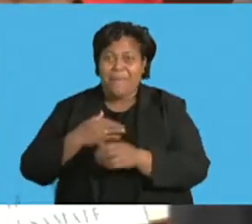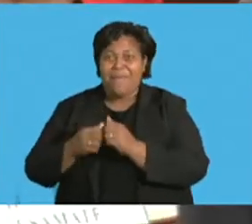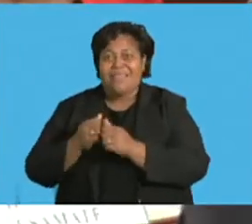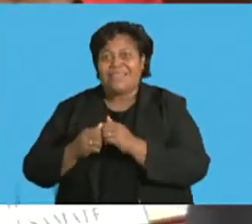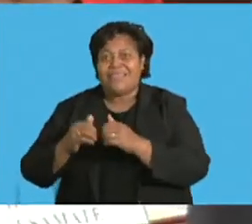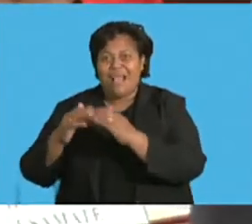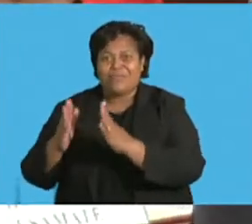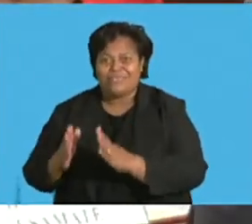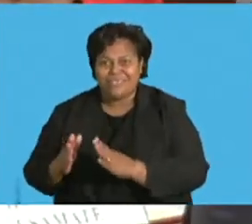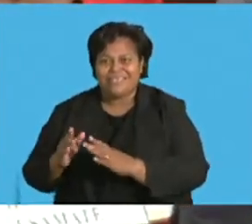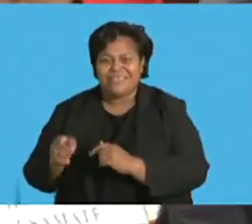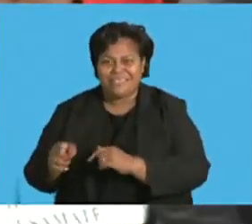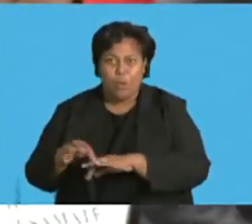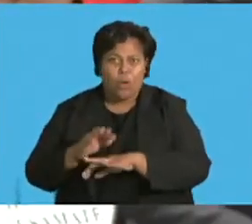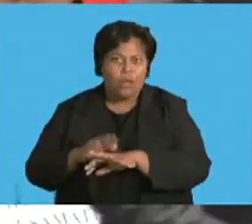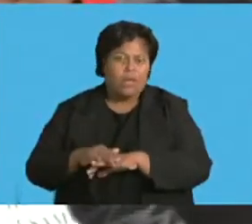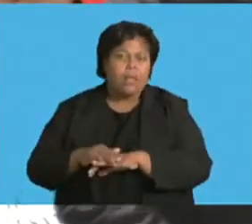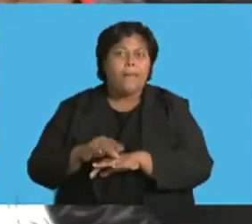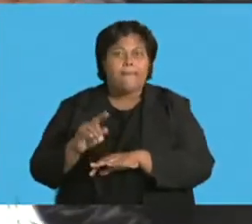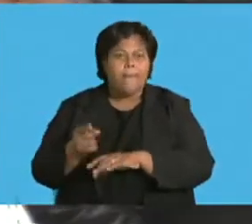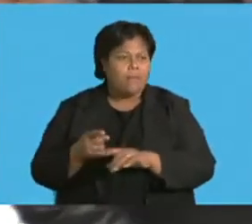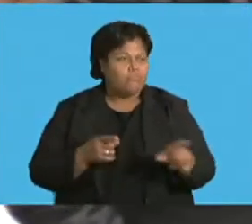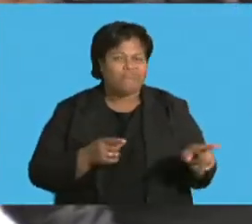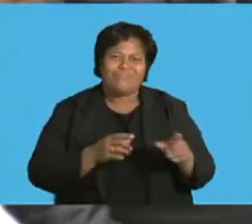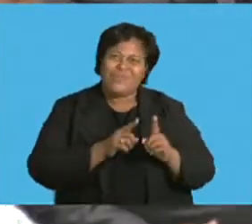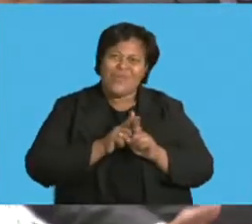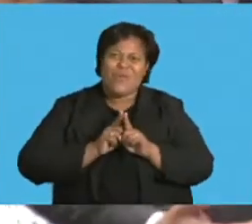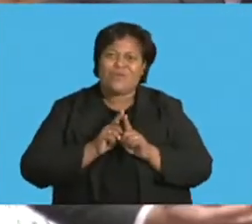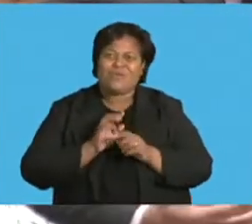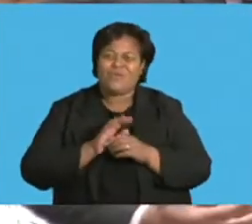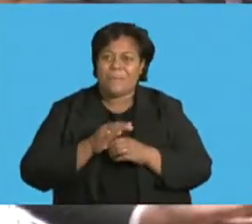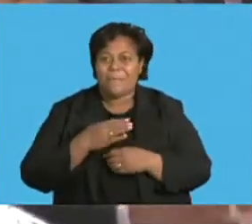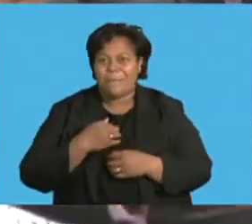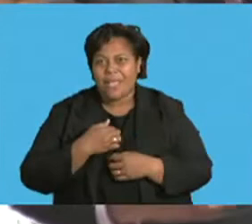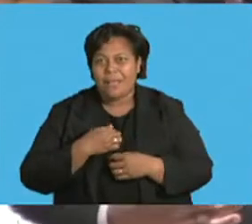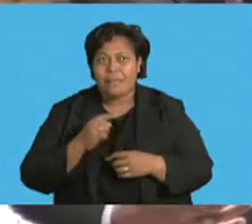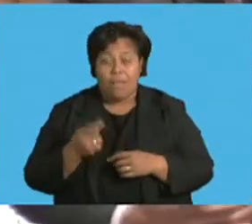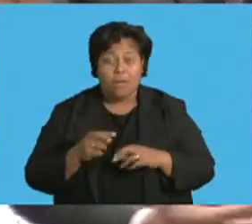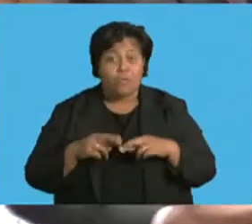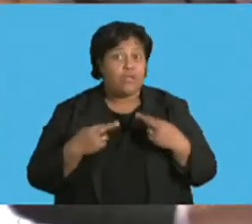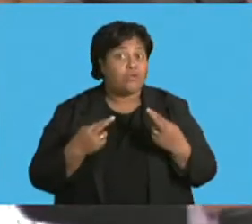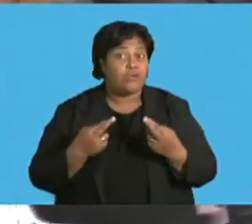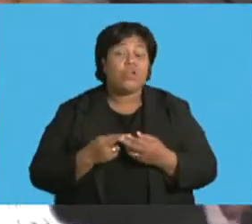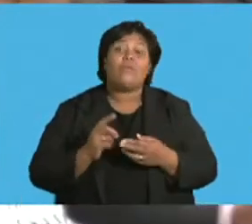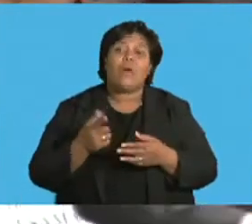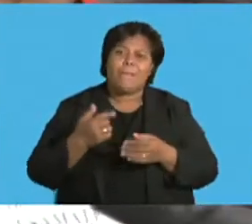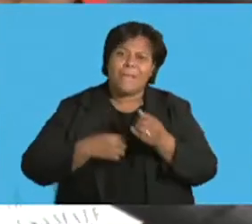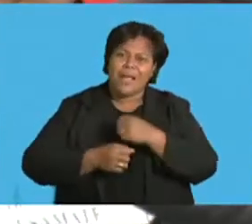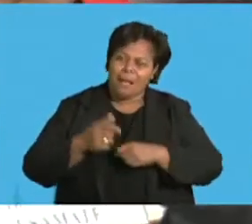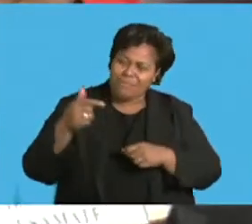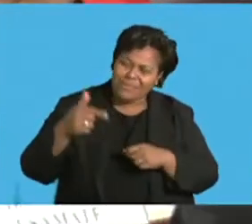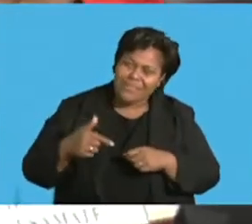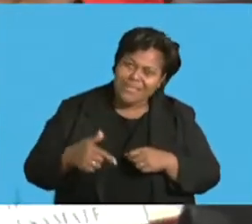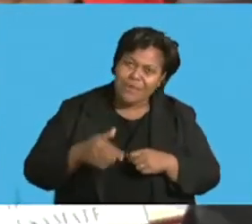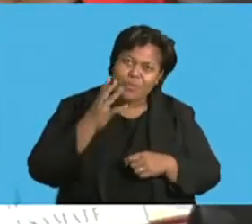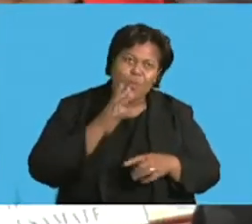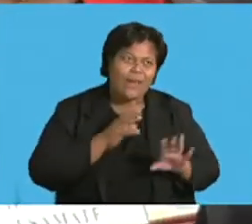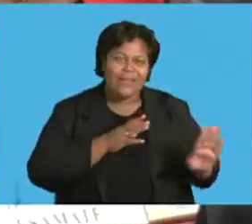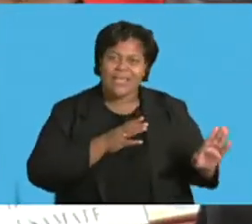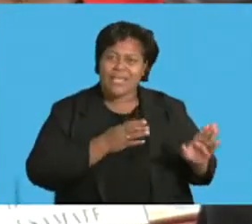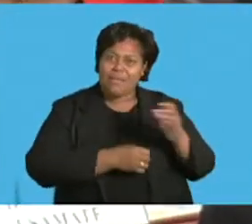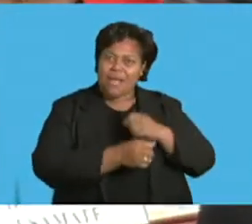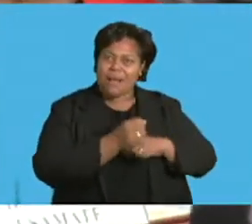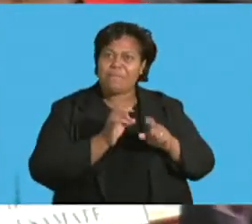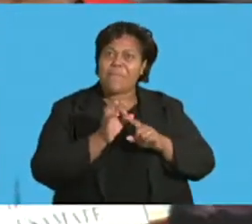me. Of course, Mr. Speaker, sir, that relationship grew even further when he became the Permanent Secretary in the Prime